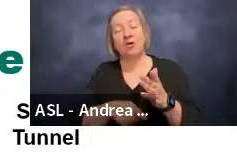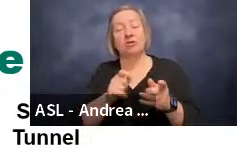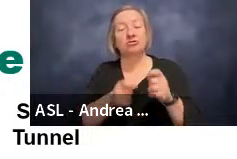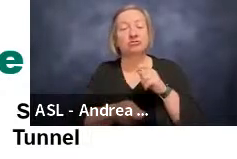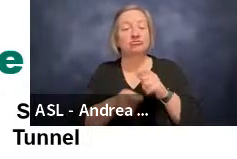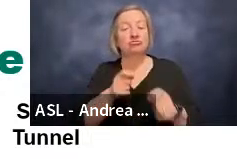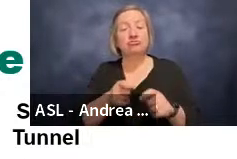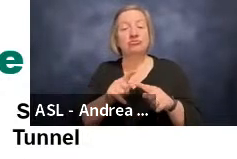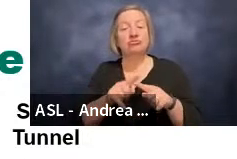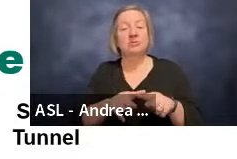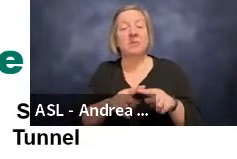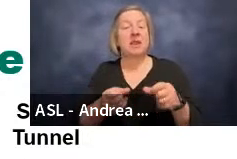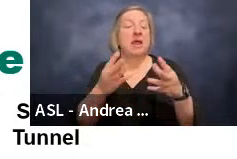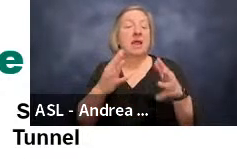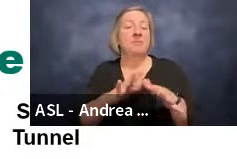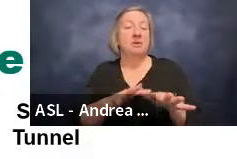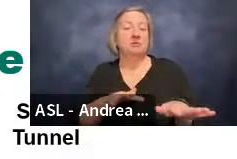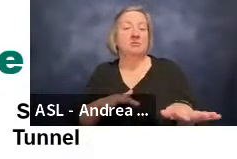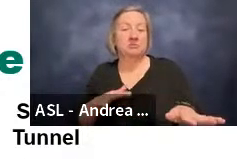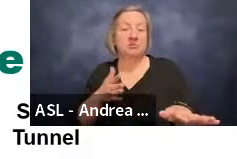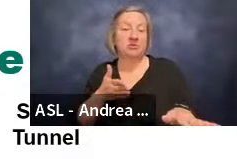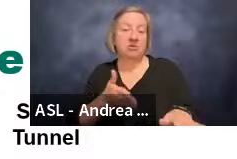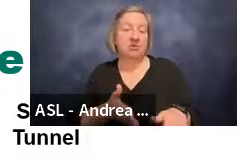on the level of congestion.